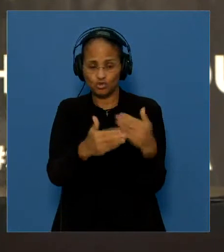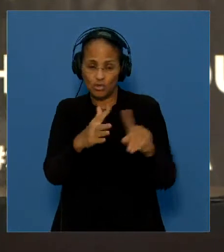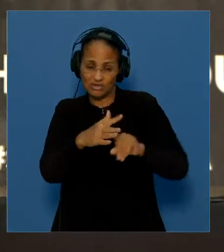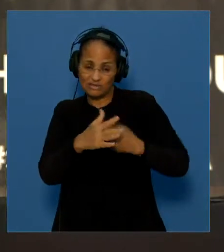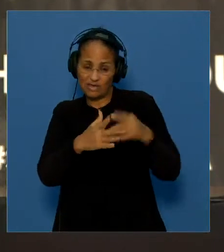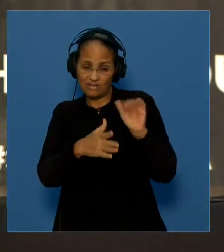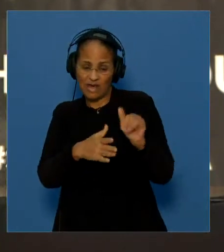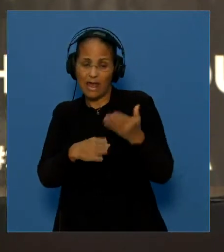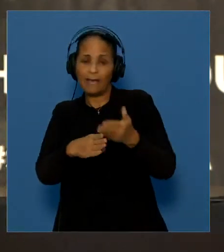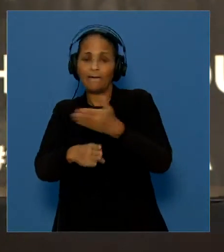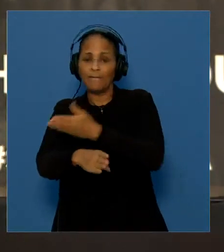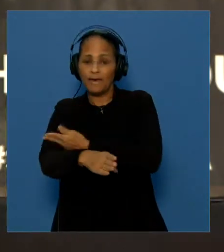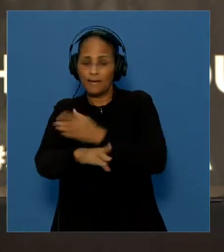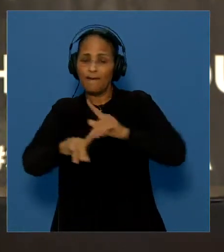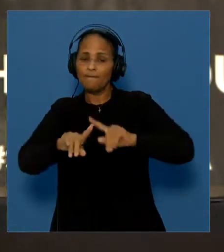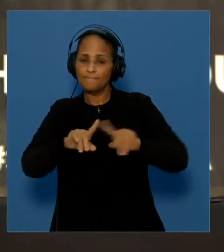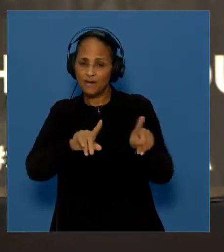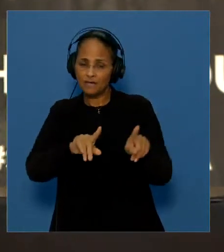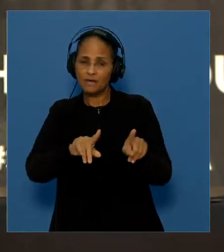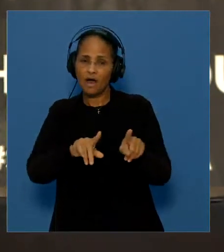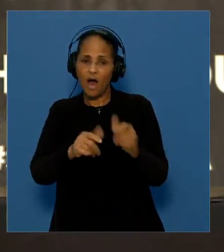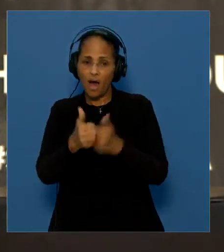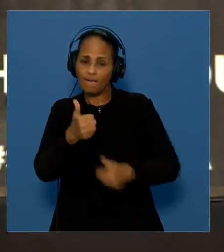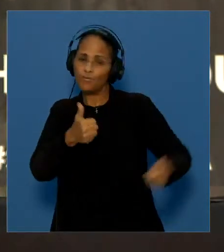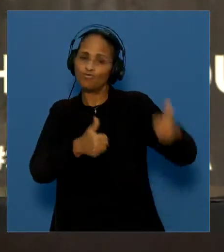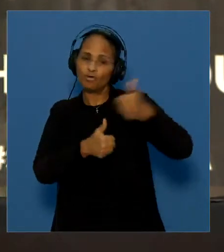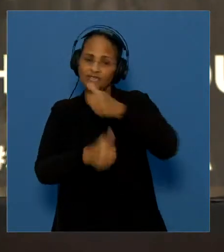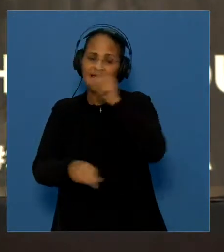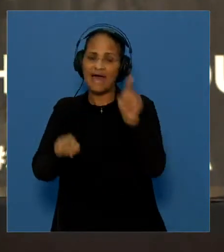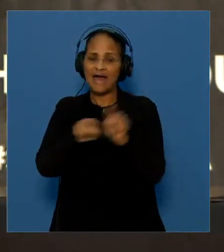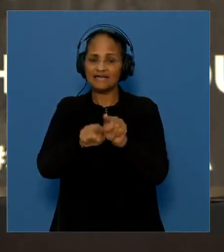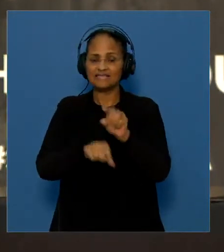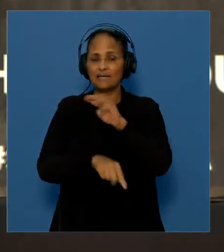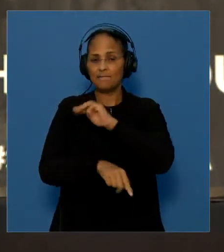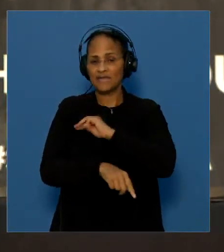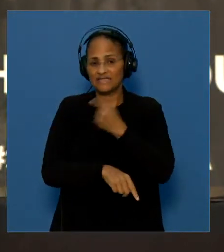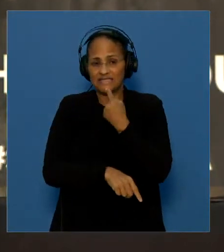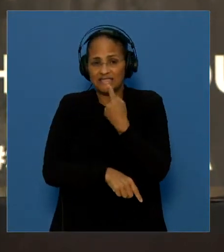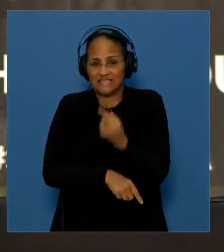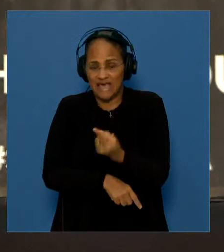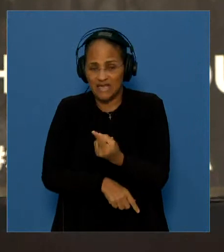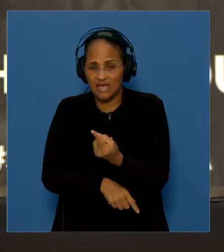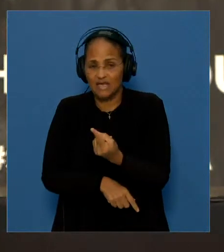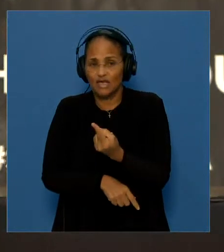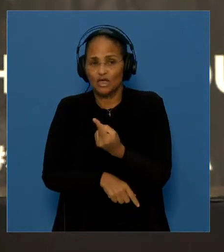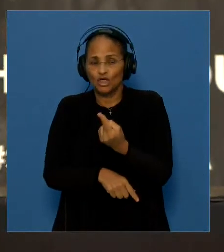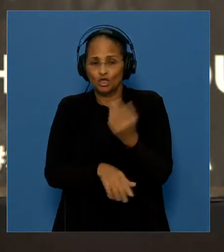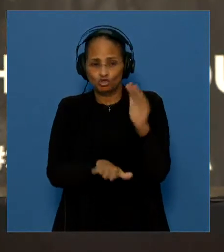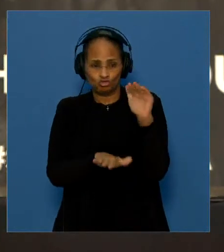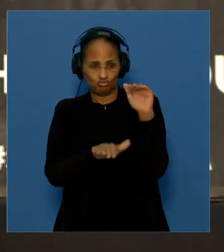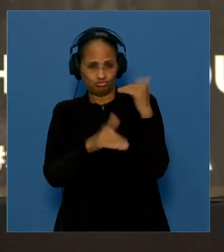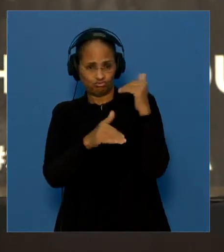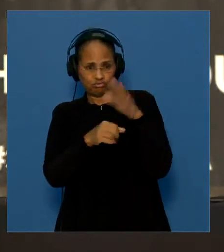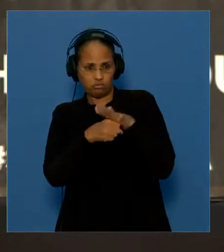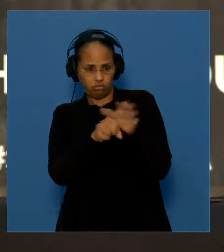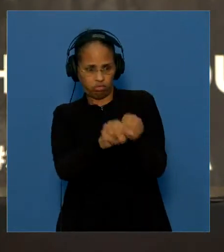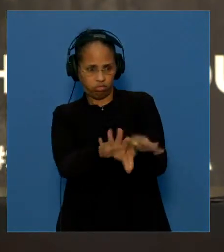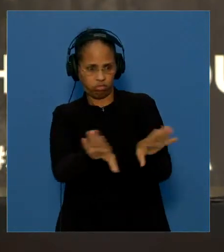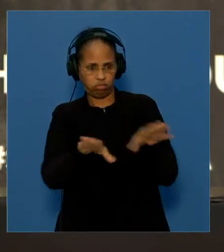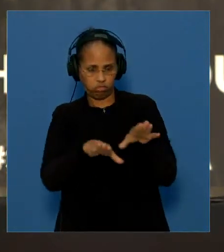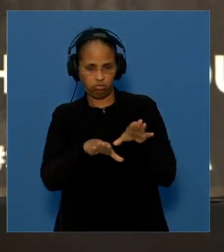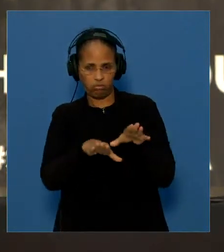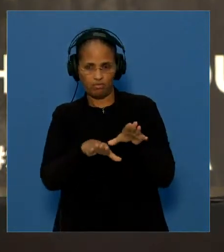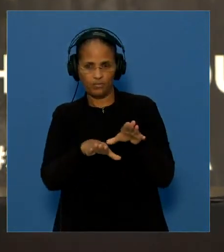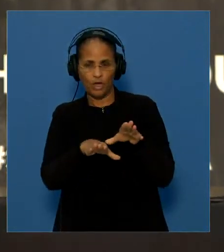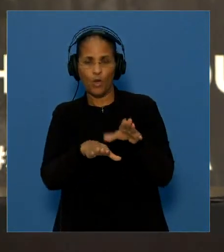get better, but the fact is our priorities, as the Minister of Health stated, is to make sure to curtail these outbreaks and do this. I do